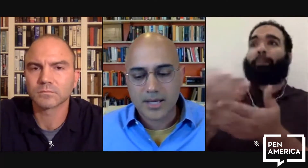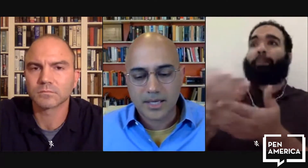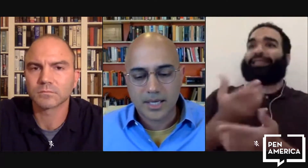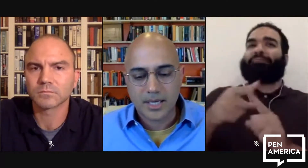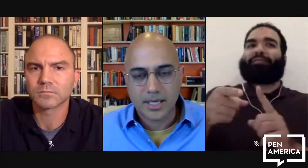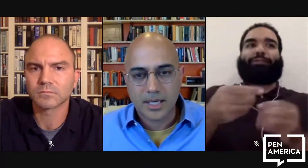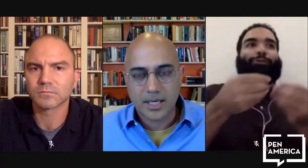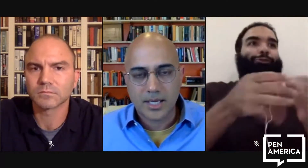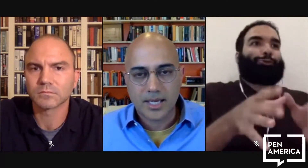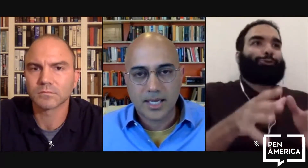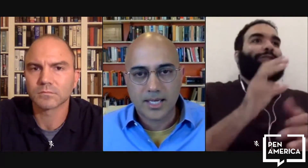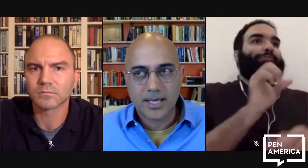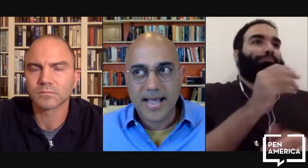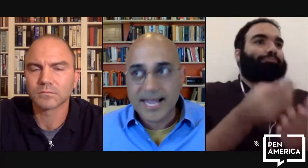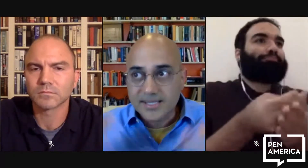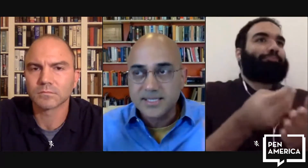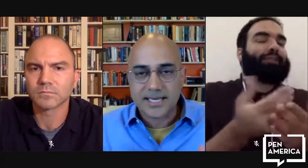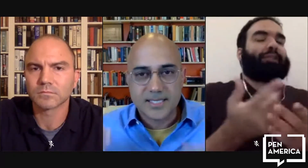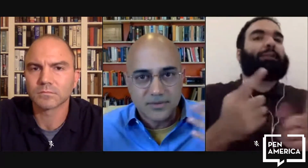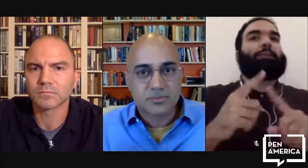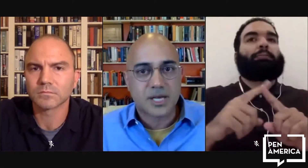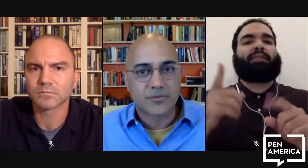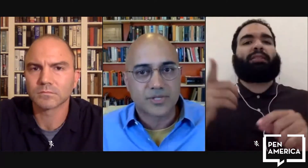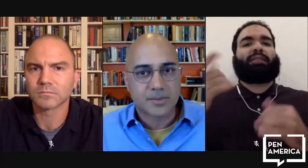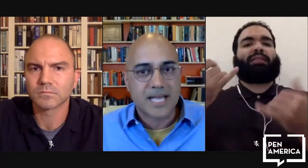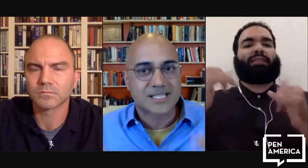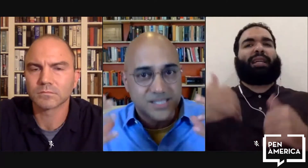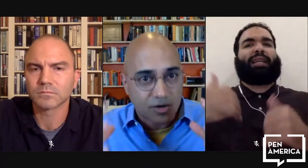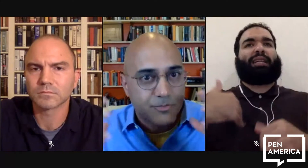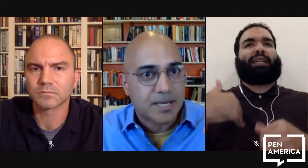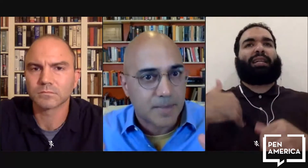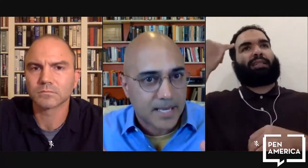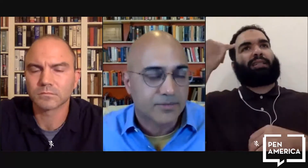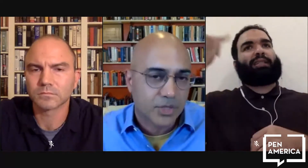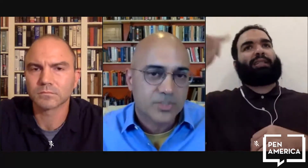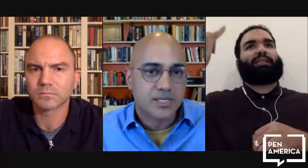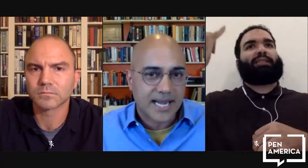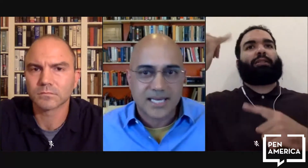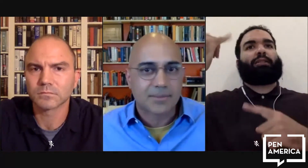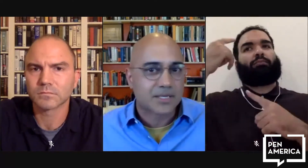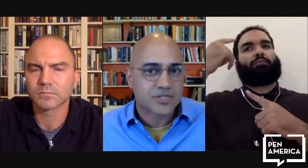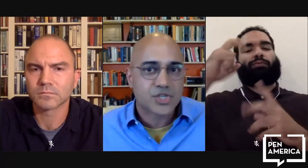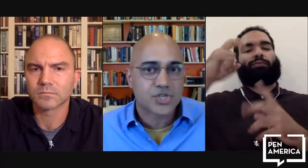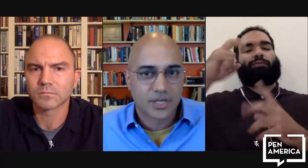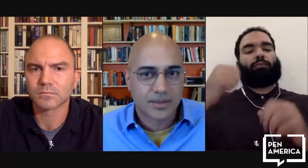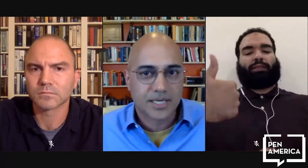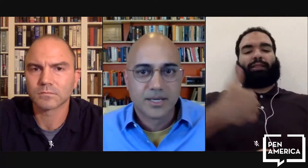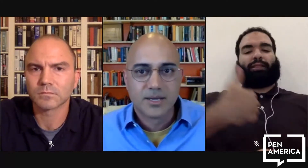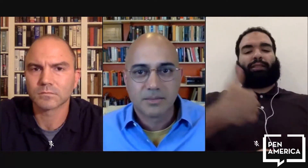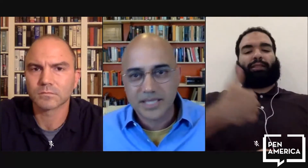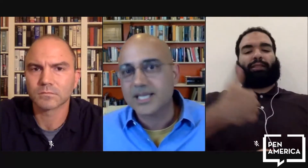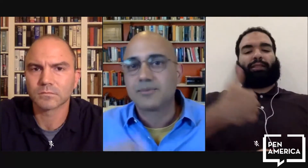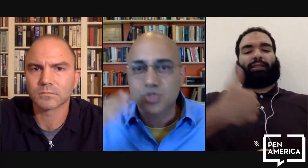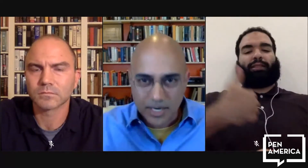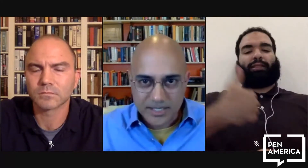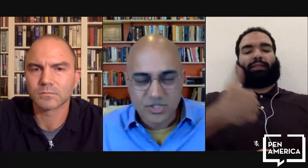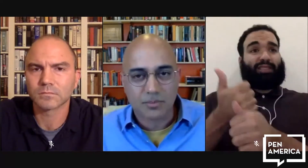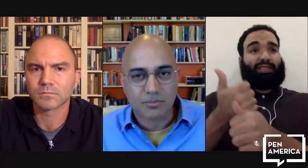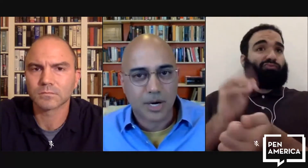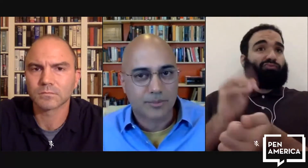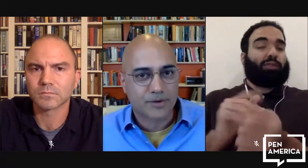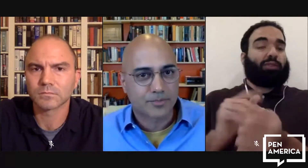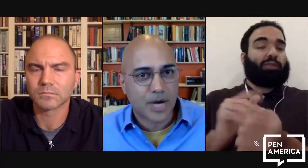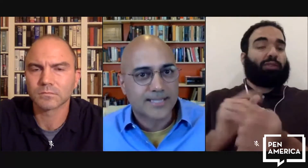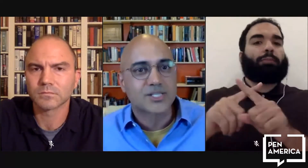and he has this idea of himself as a self-made man, even though he's an academic physician. I mean, but then he keeps trying to